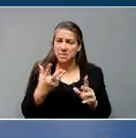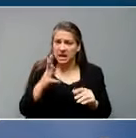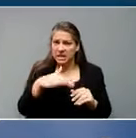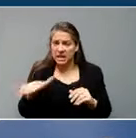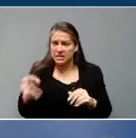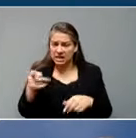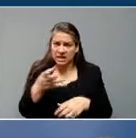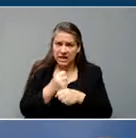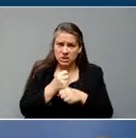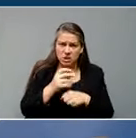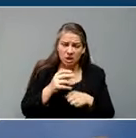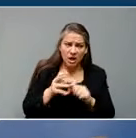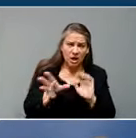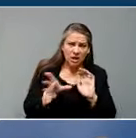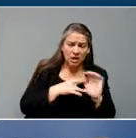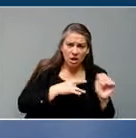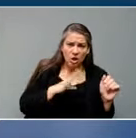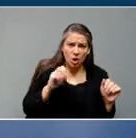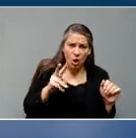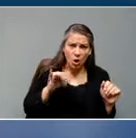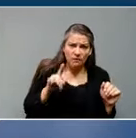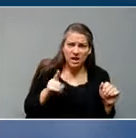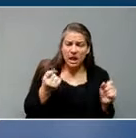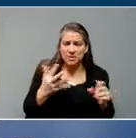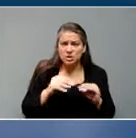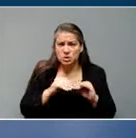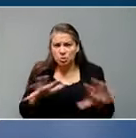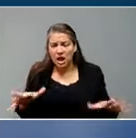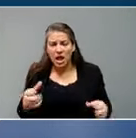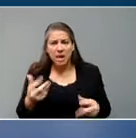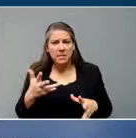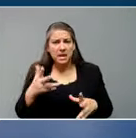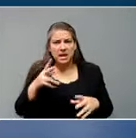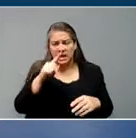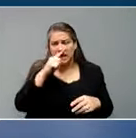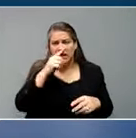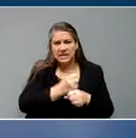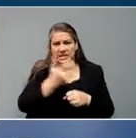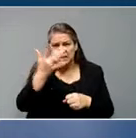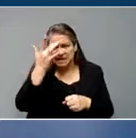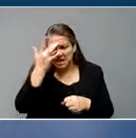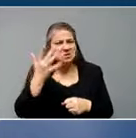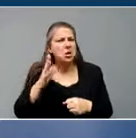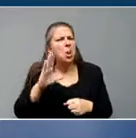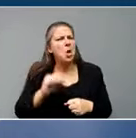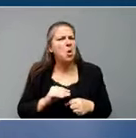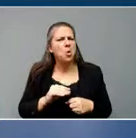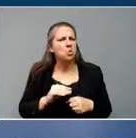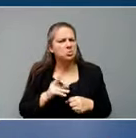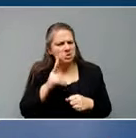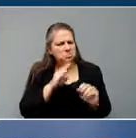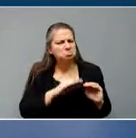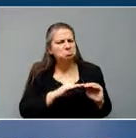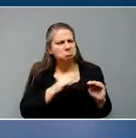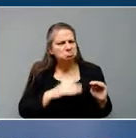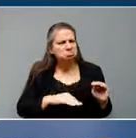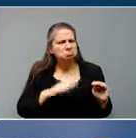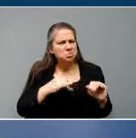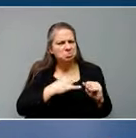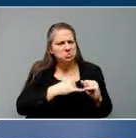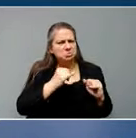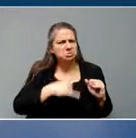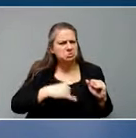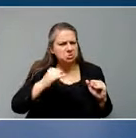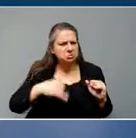COVID and could spread COVID or could get really sick from COVID? And you saw it stayed proportional all the way through